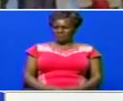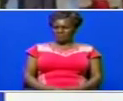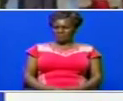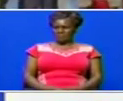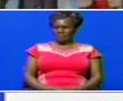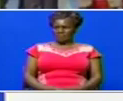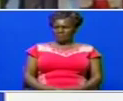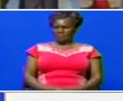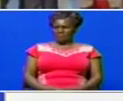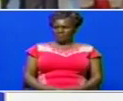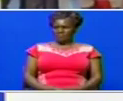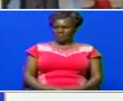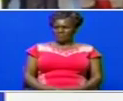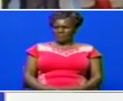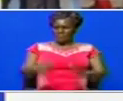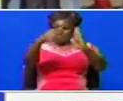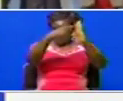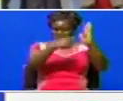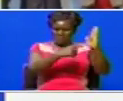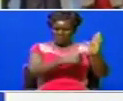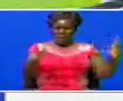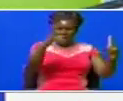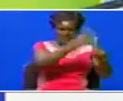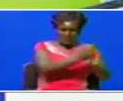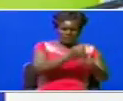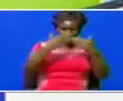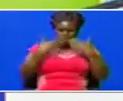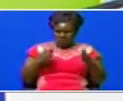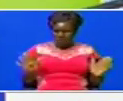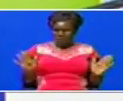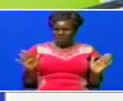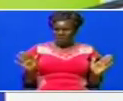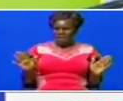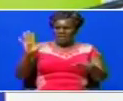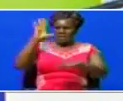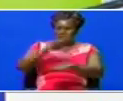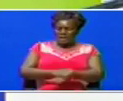29. Now, having fulfilled the requirement by law and having garnered